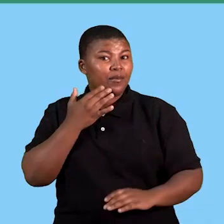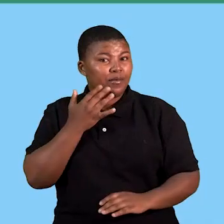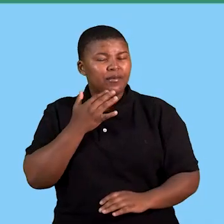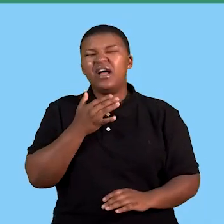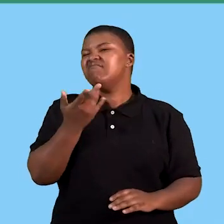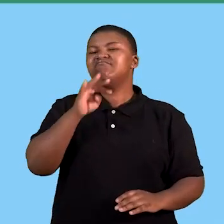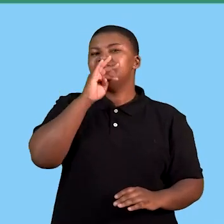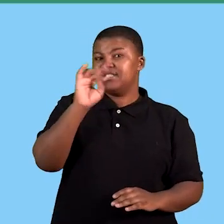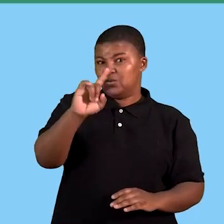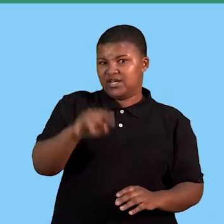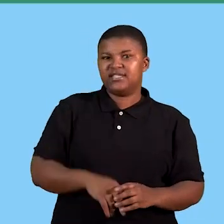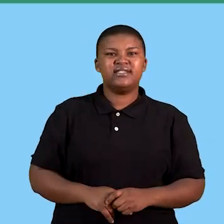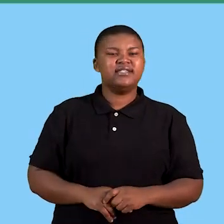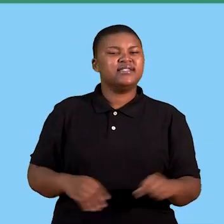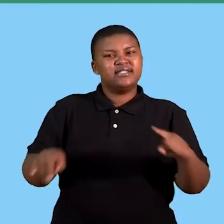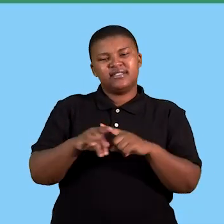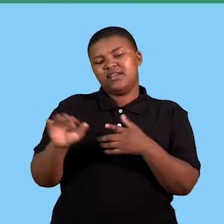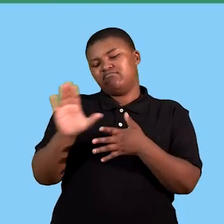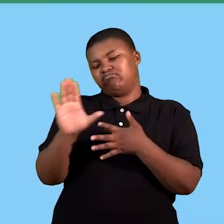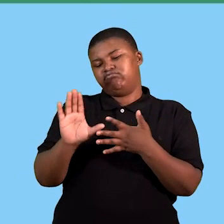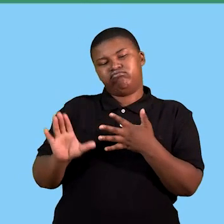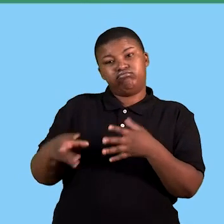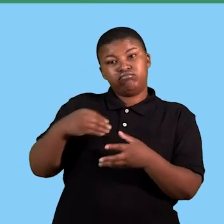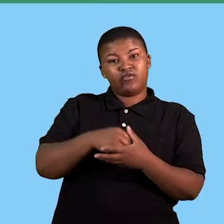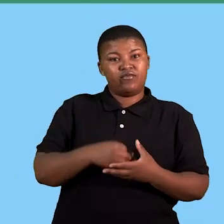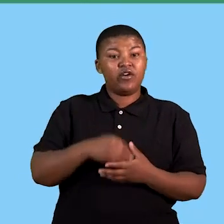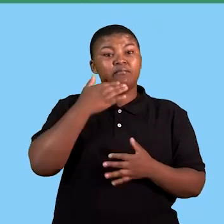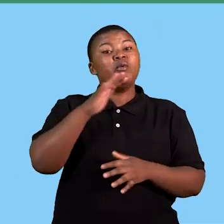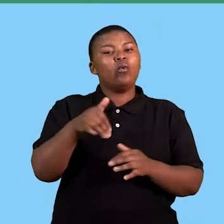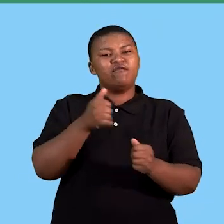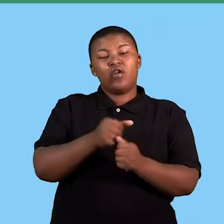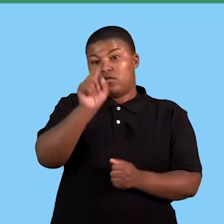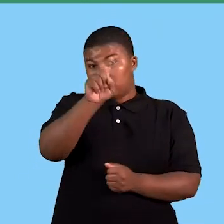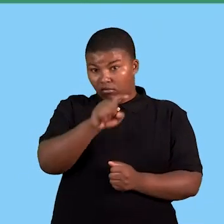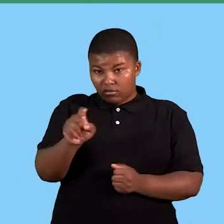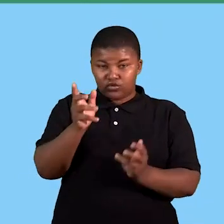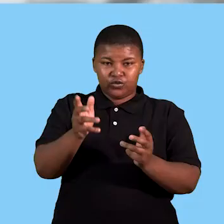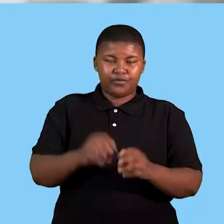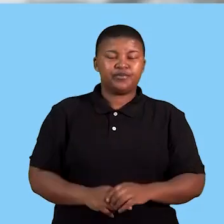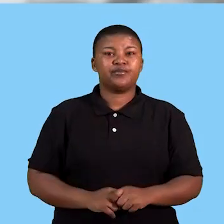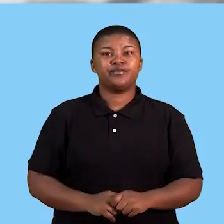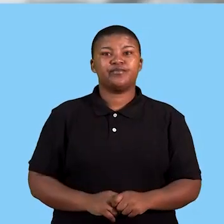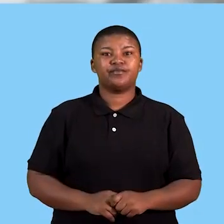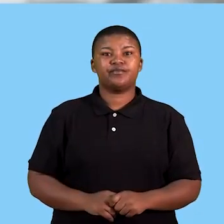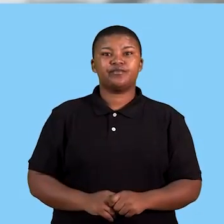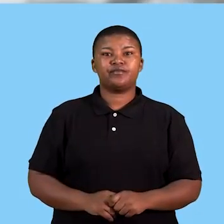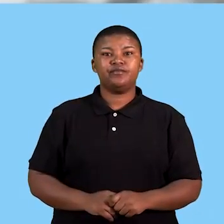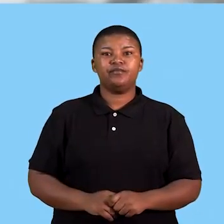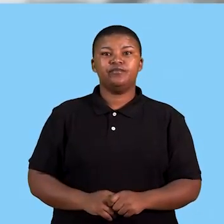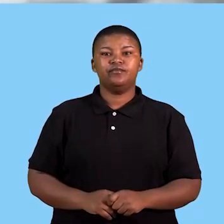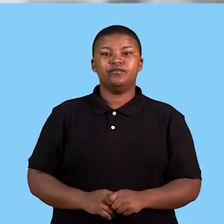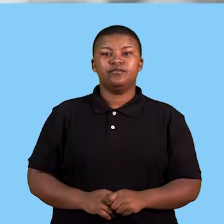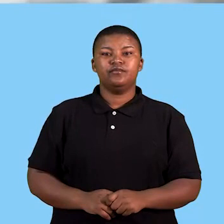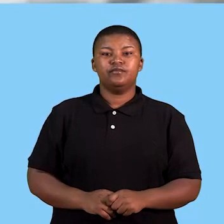the components of the microenvironment. So we will follow this map closely throughout today's lesson.